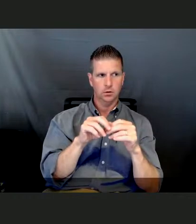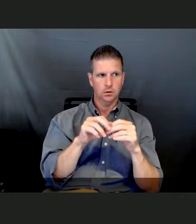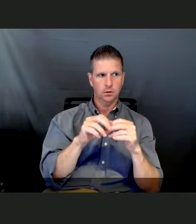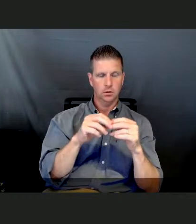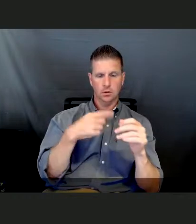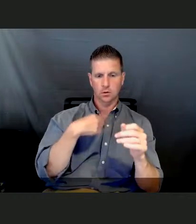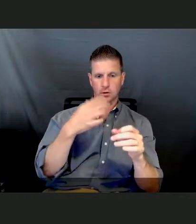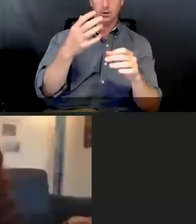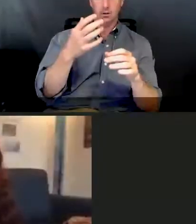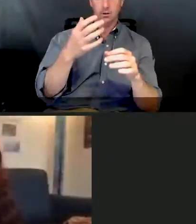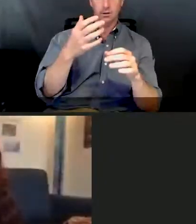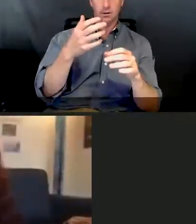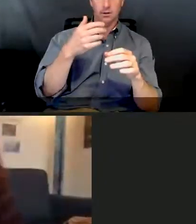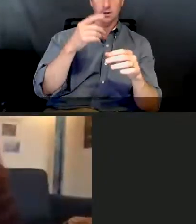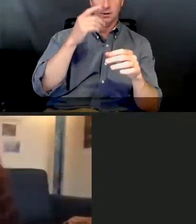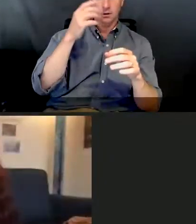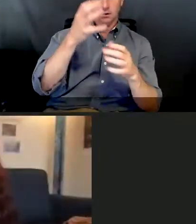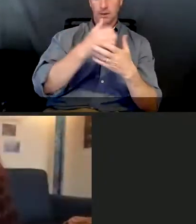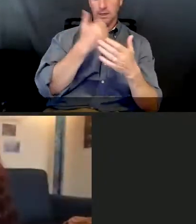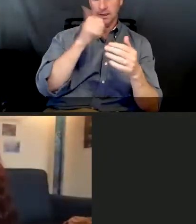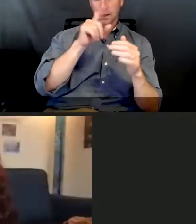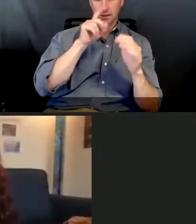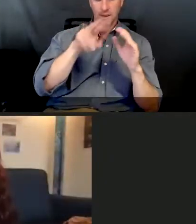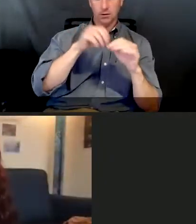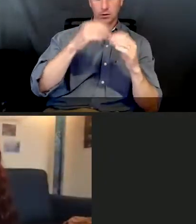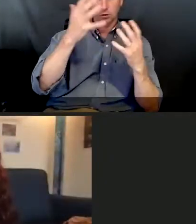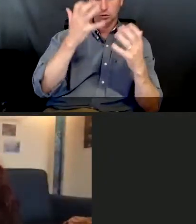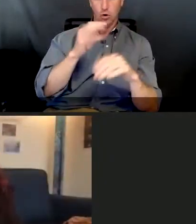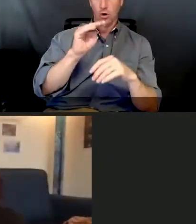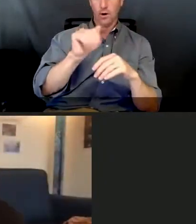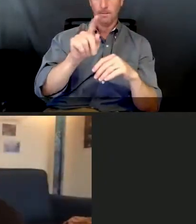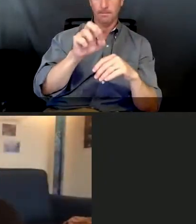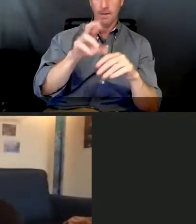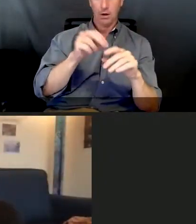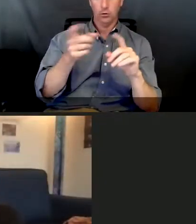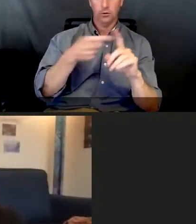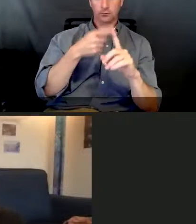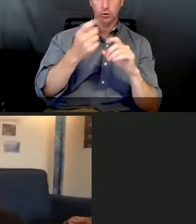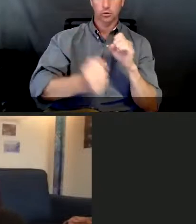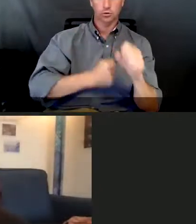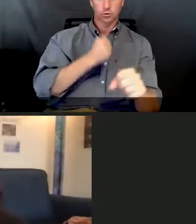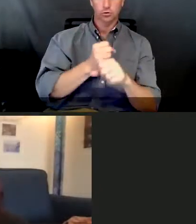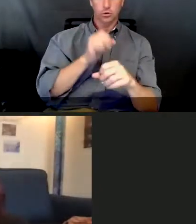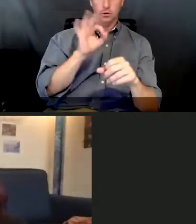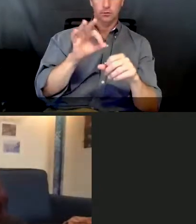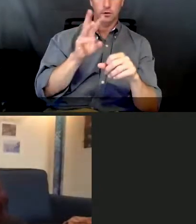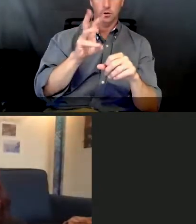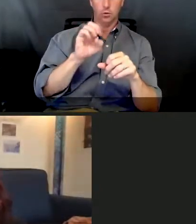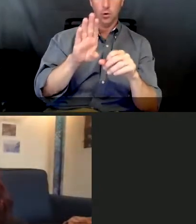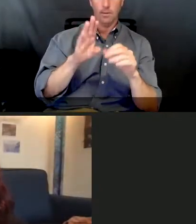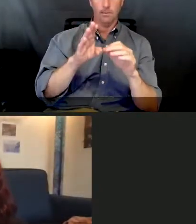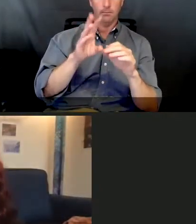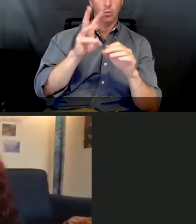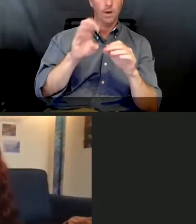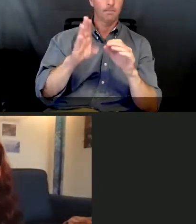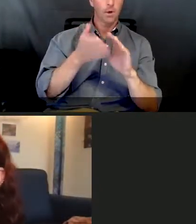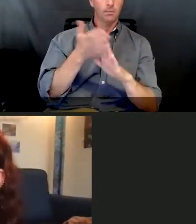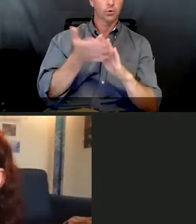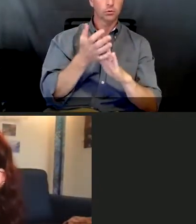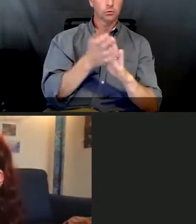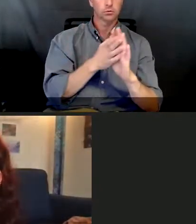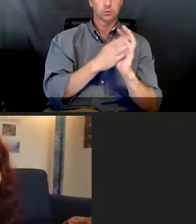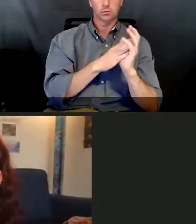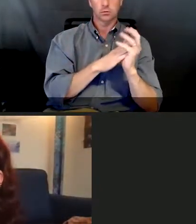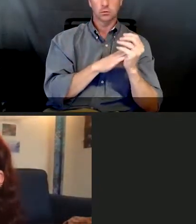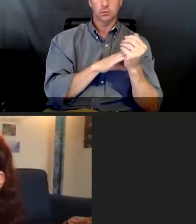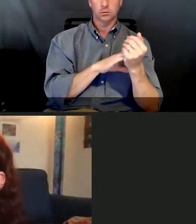any insights into dark matter in the first year of Webb operations? Yeah, that's a great